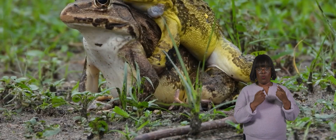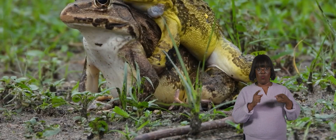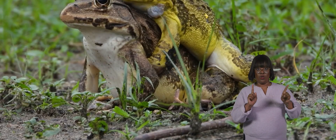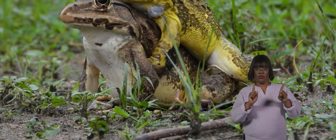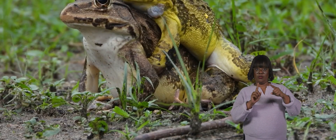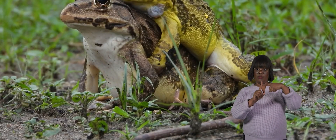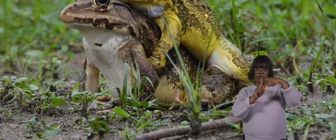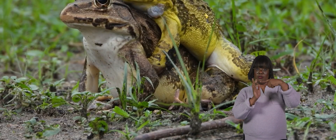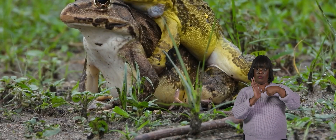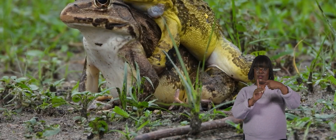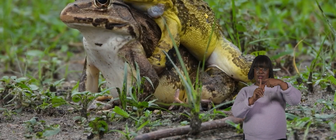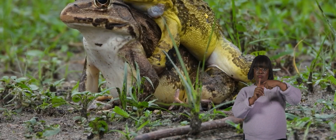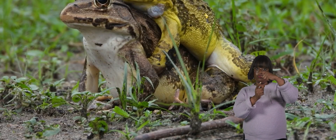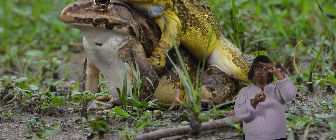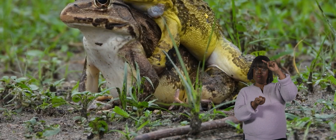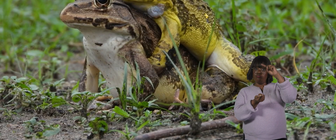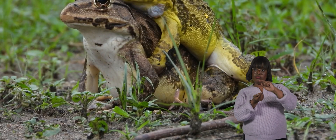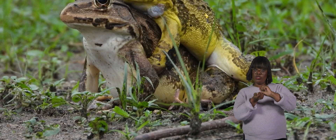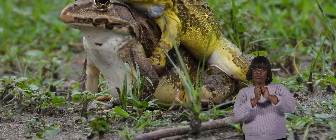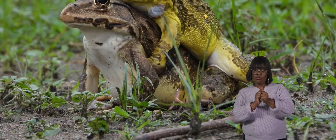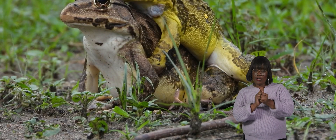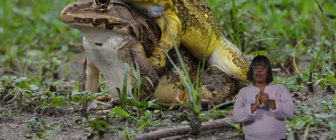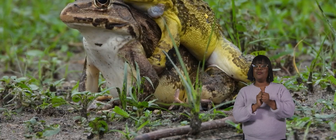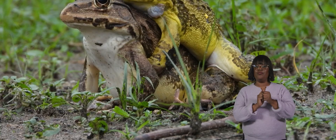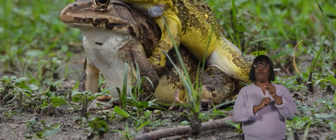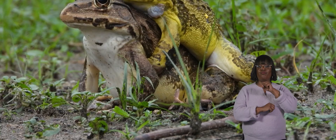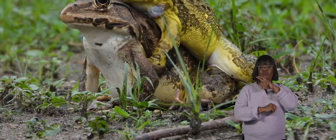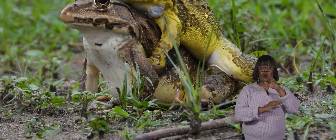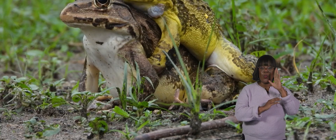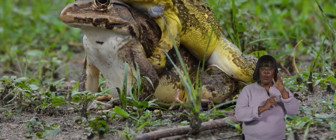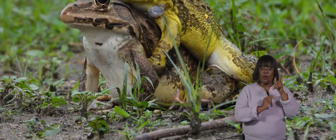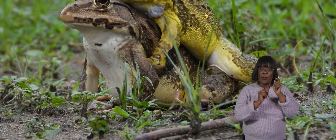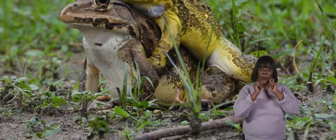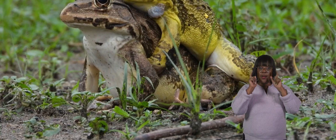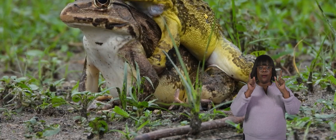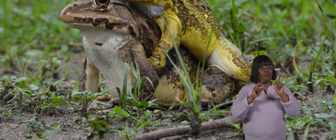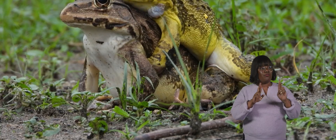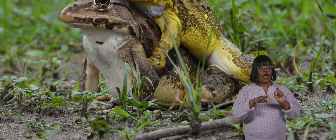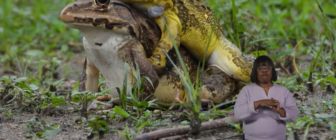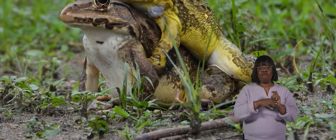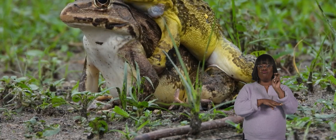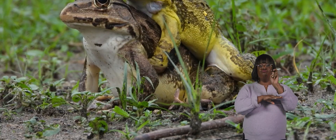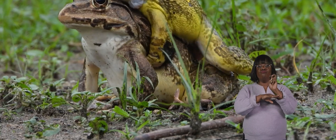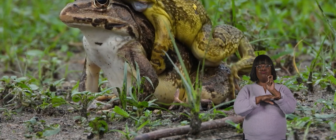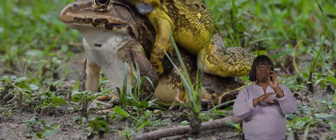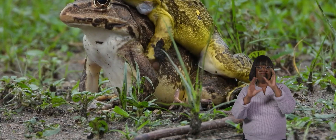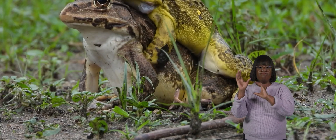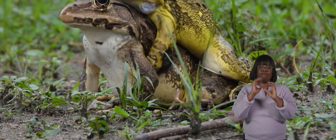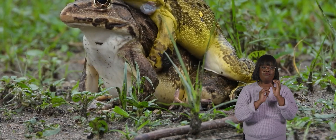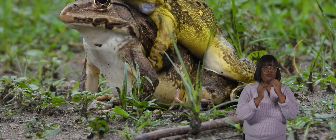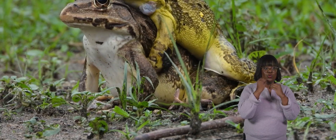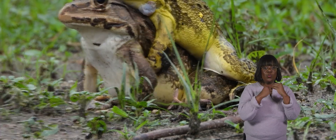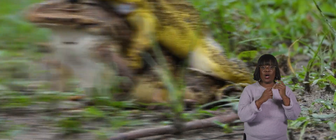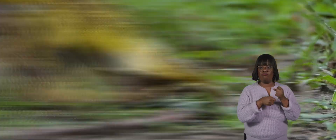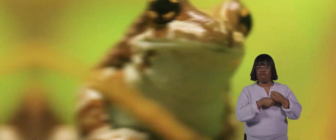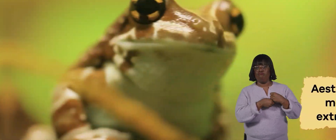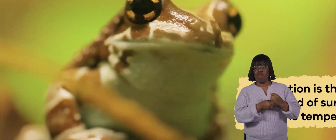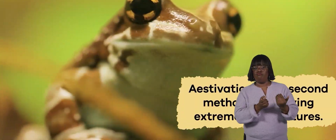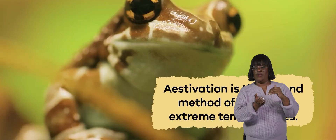changes and it is warmer, frogs wake up and leave the burrow to find food and reproduce.